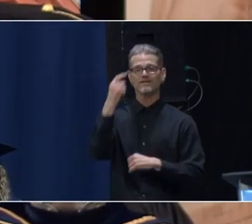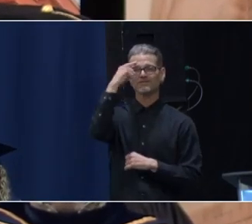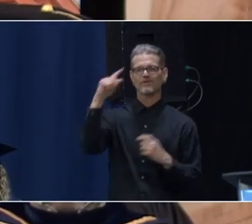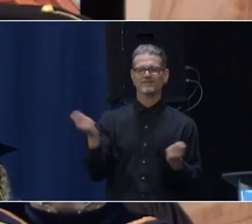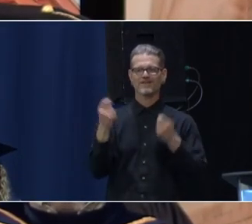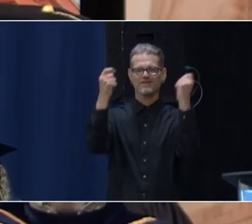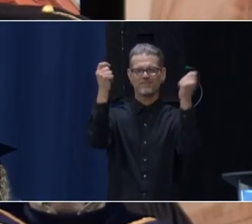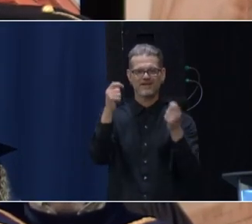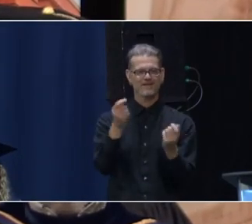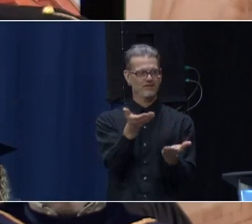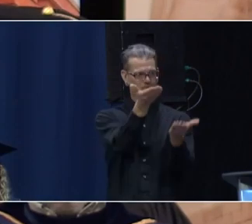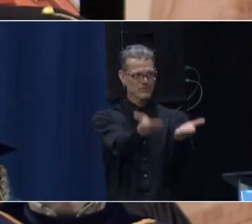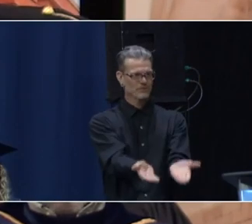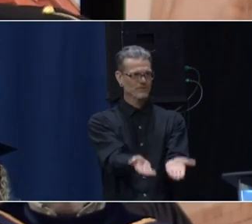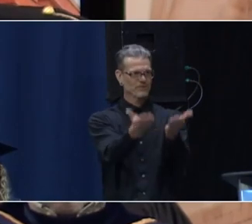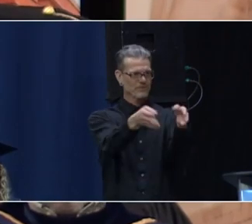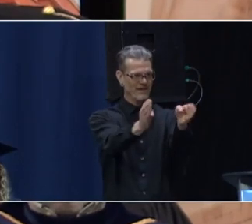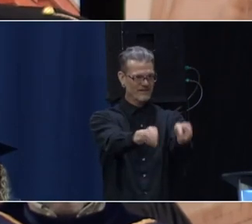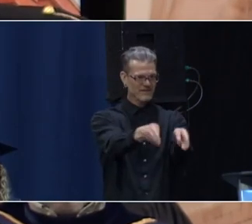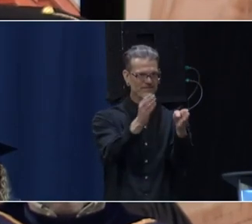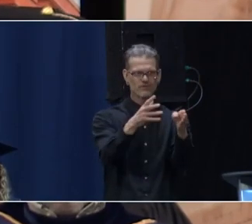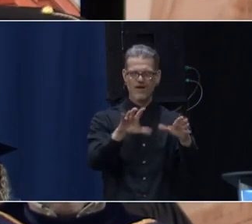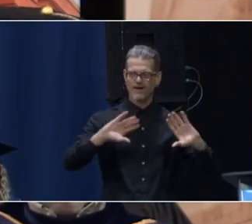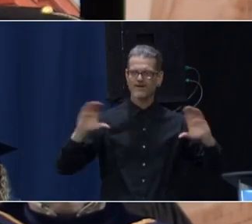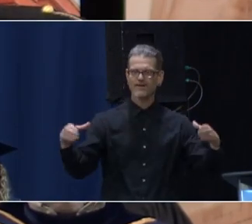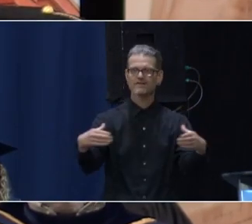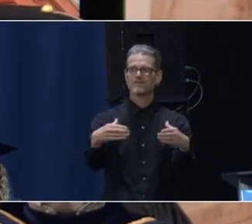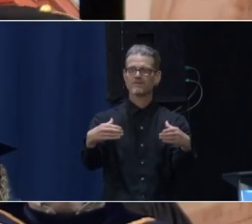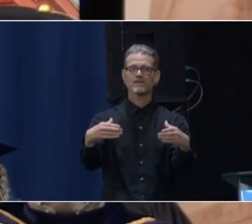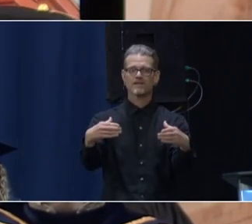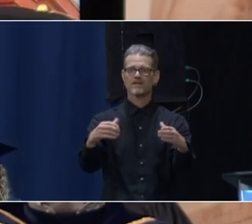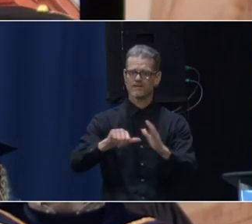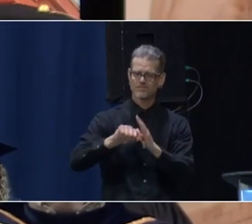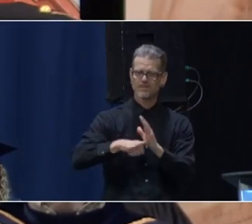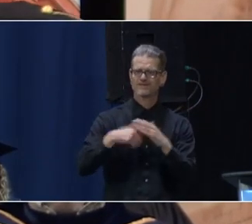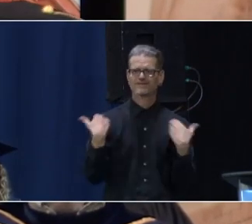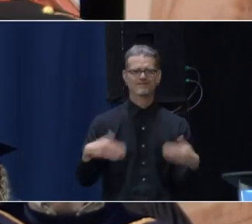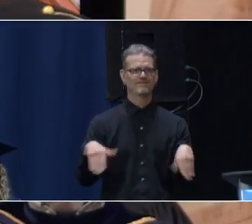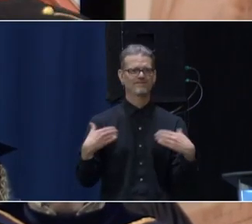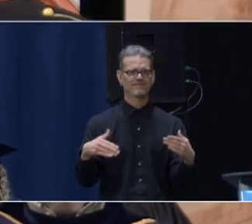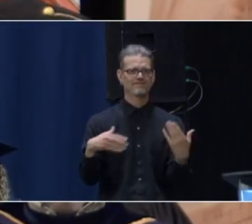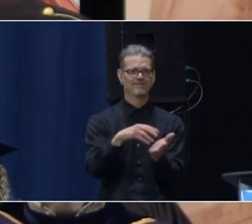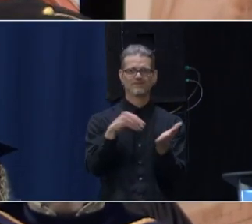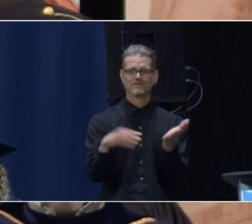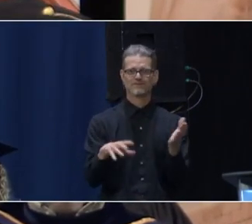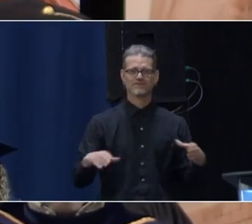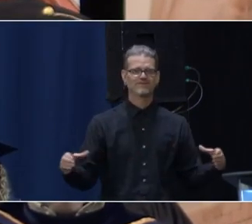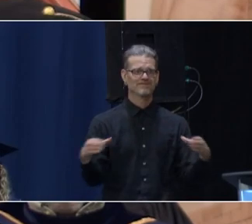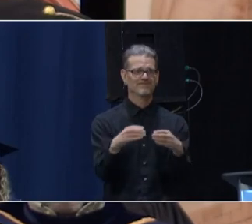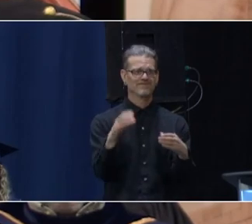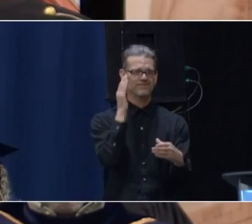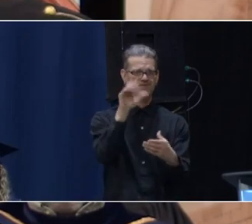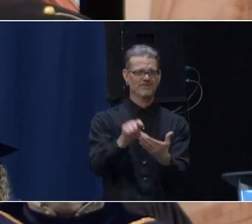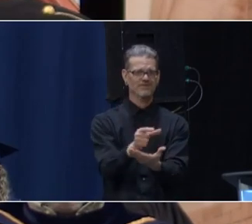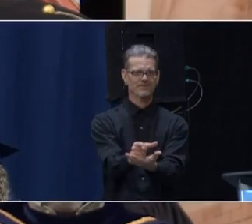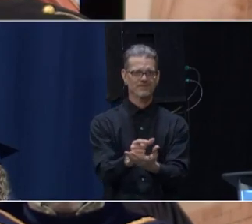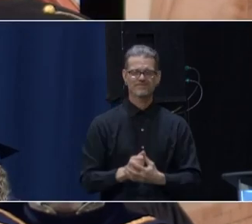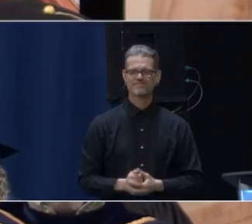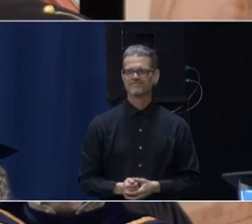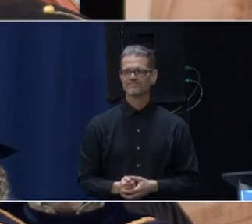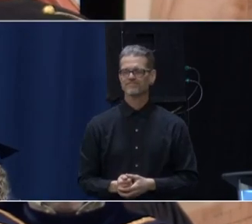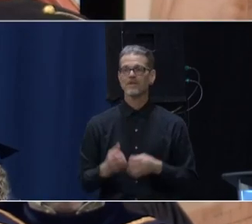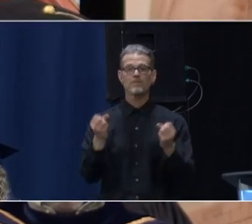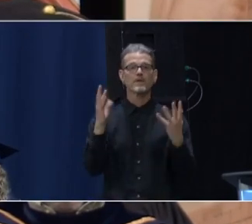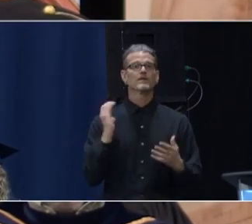you individually and collectively an impressive group of graduates. With many of our